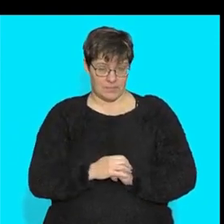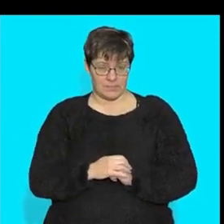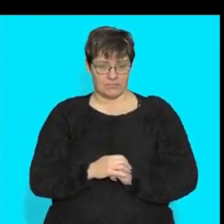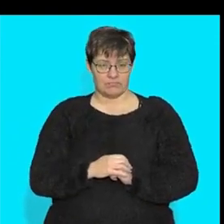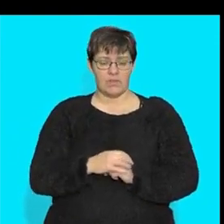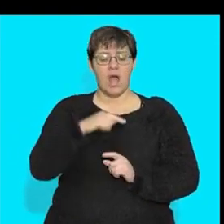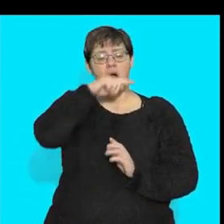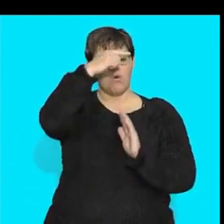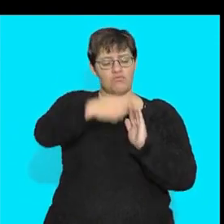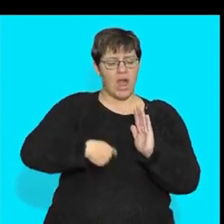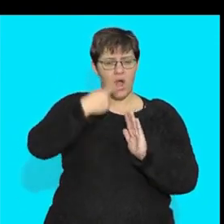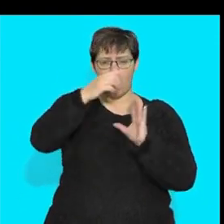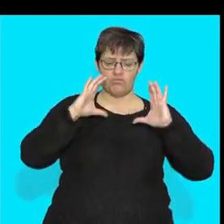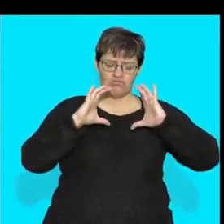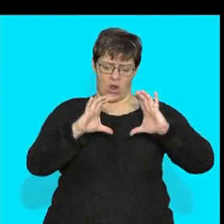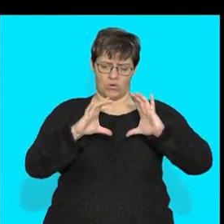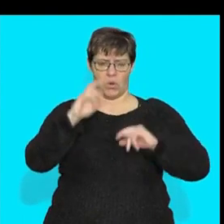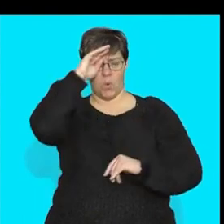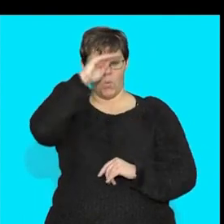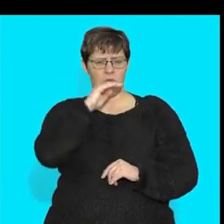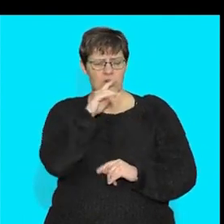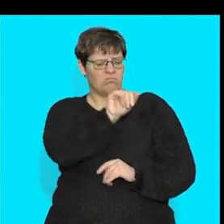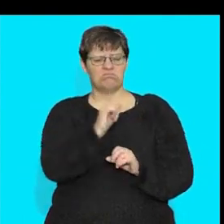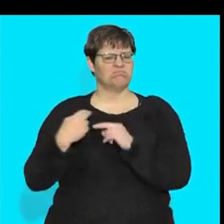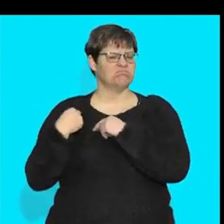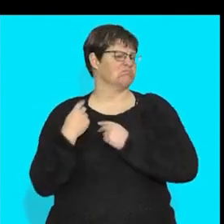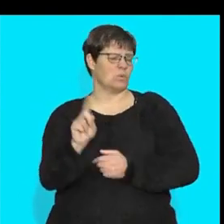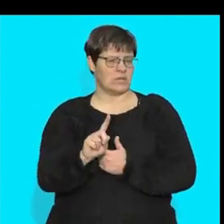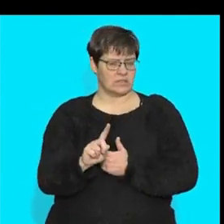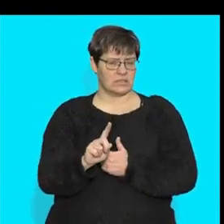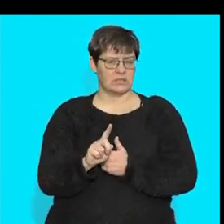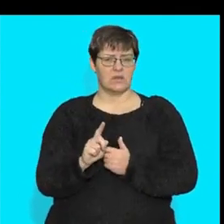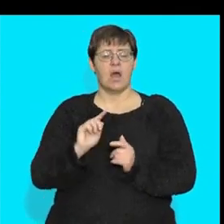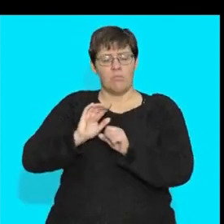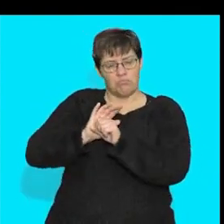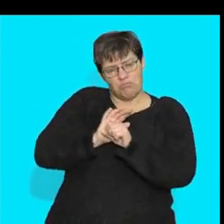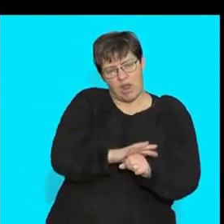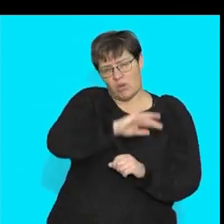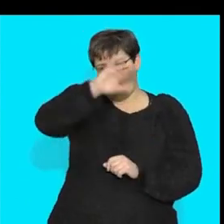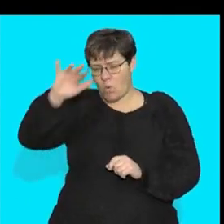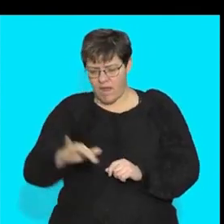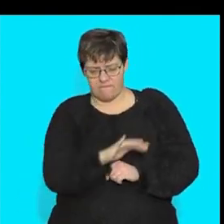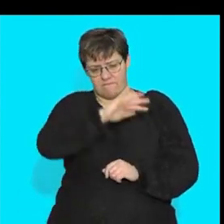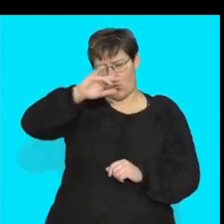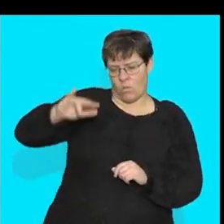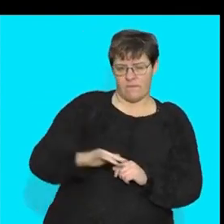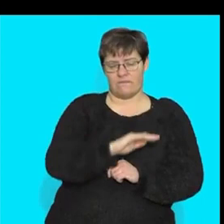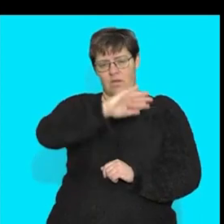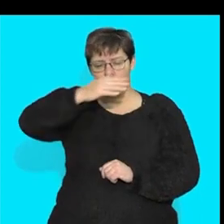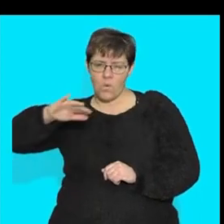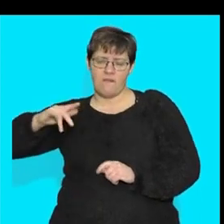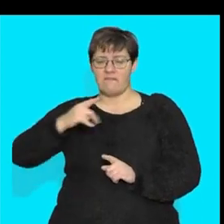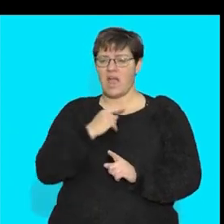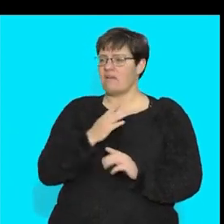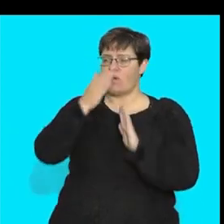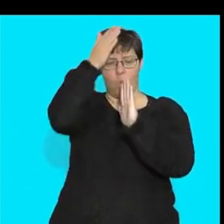the round window's got another function, and that is the following. Here, all the pressure waves comes and it comes and it comes. If there was nothing,